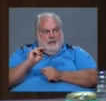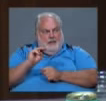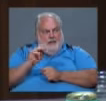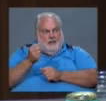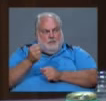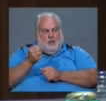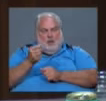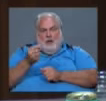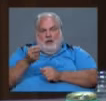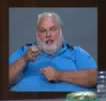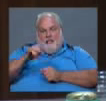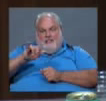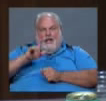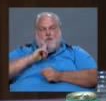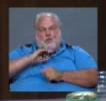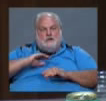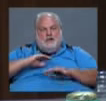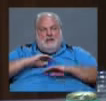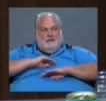they're satisfied.